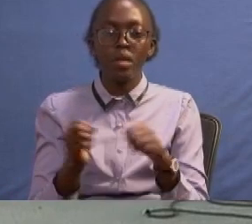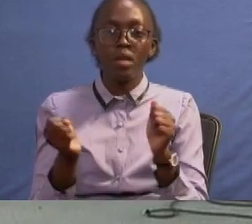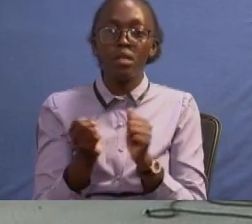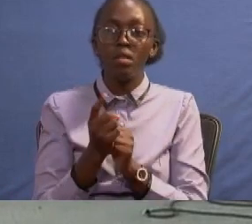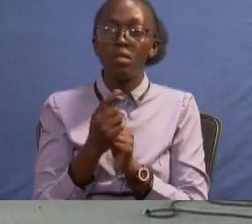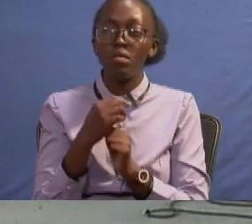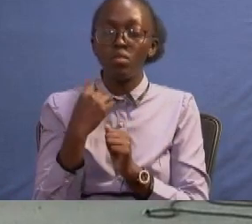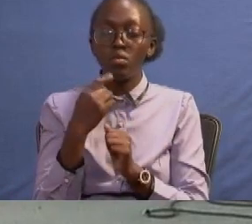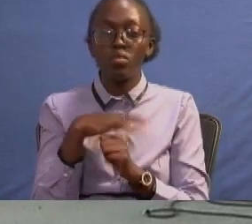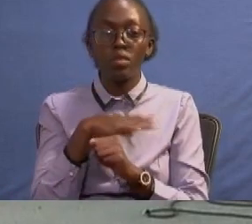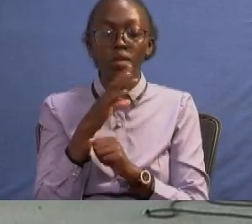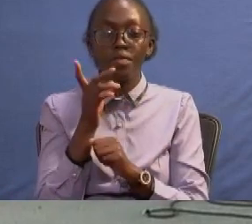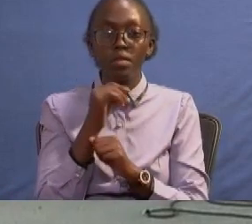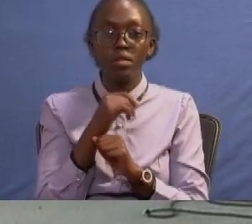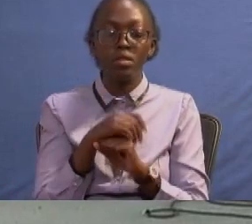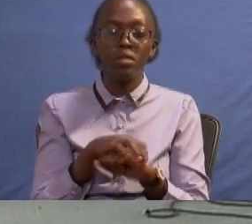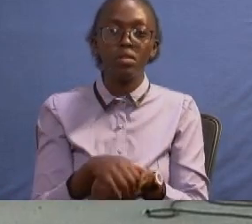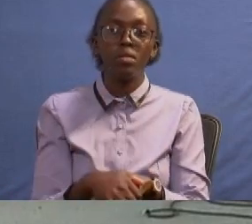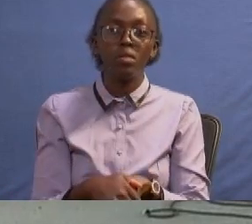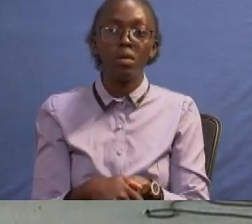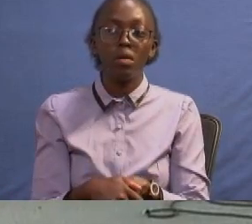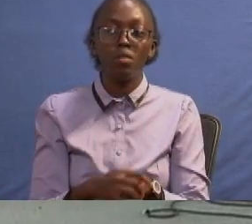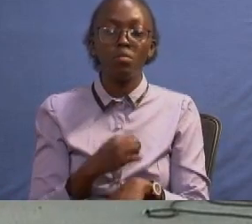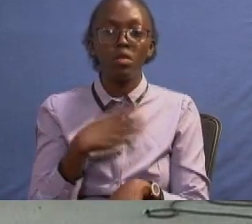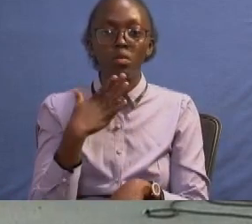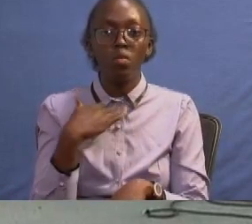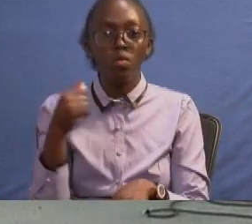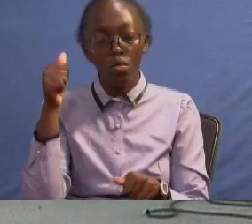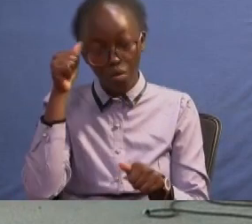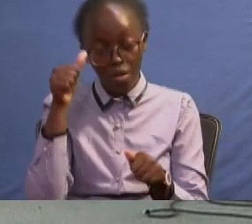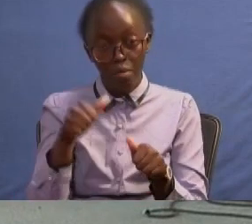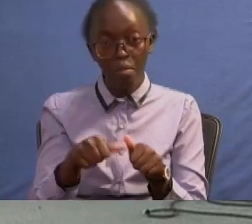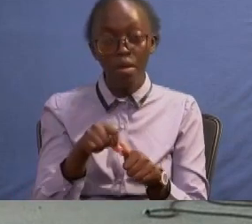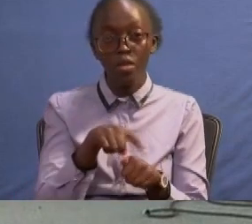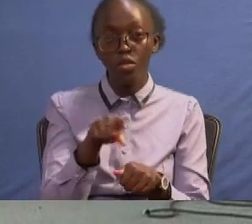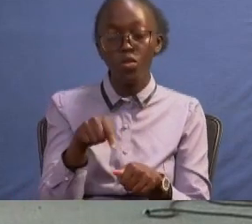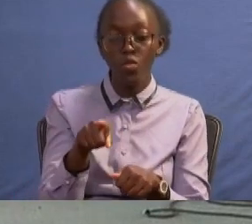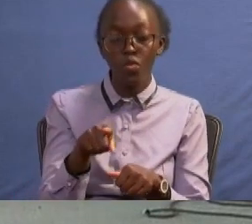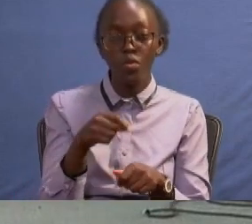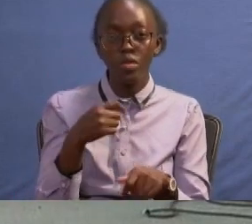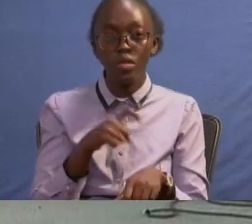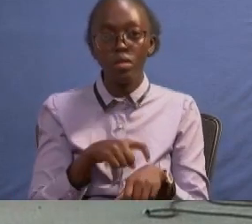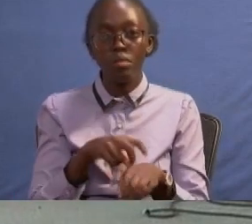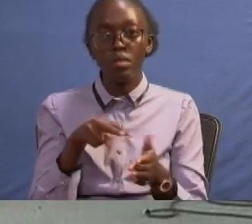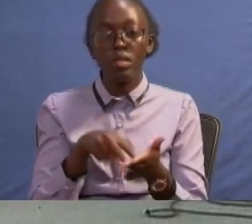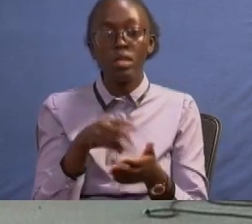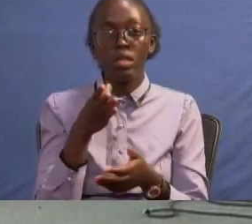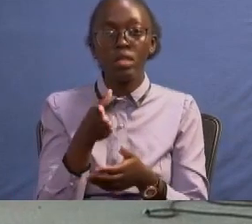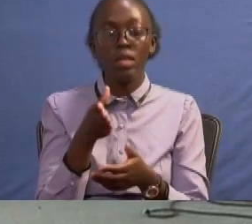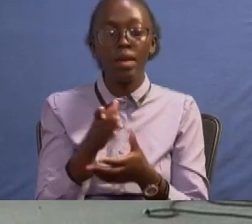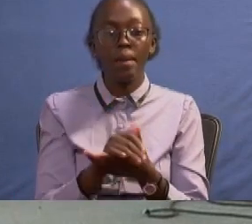have left us. And I want to remind you, as I stand here, and those who